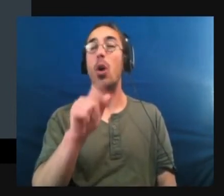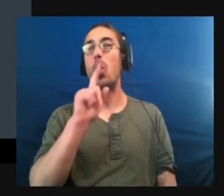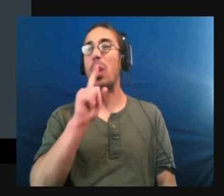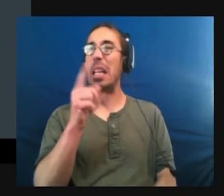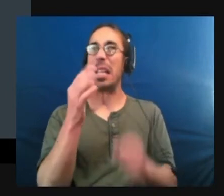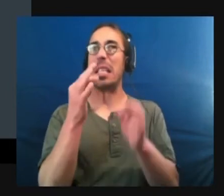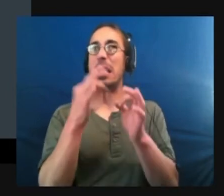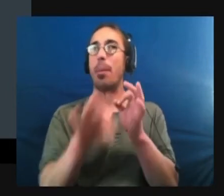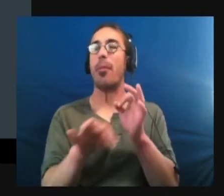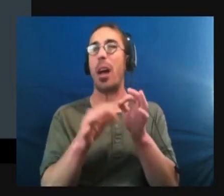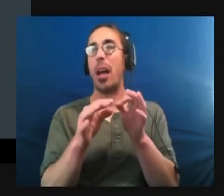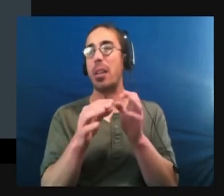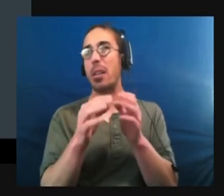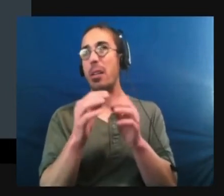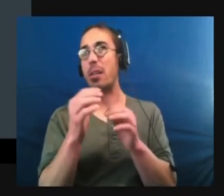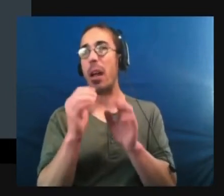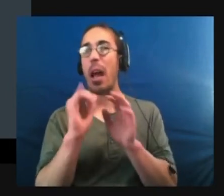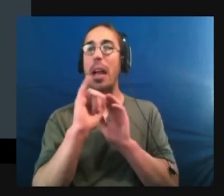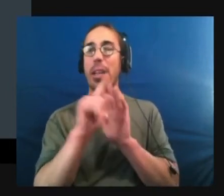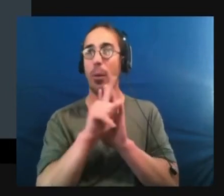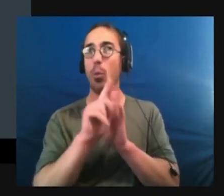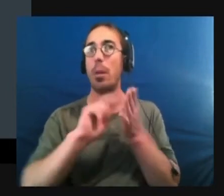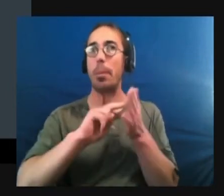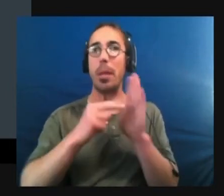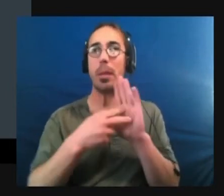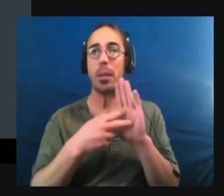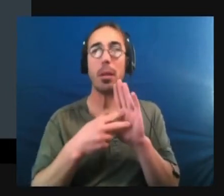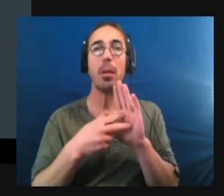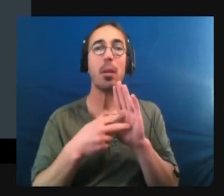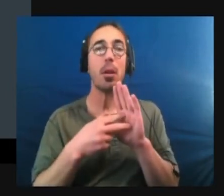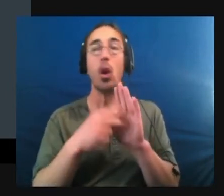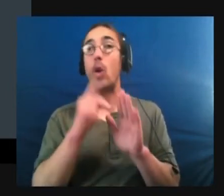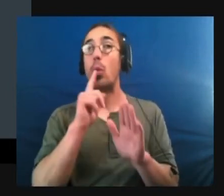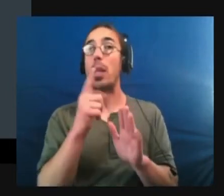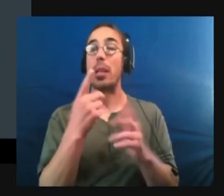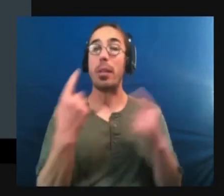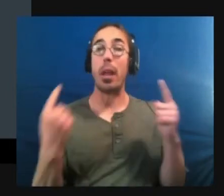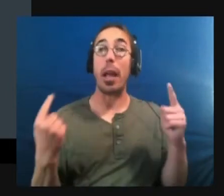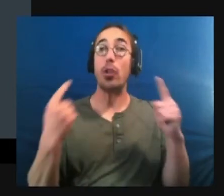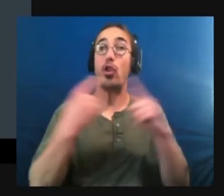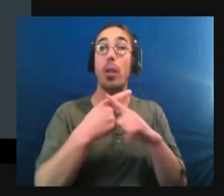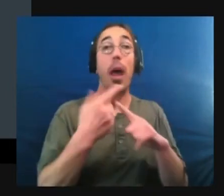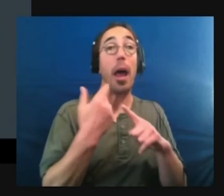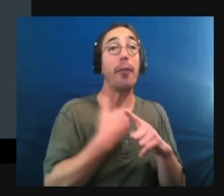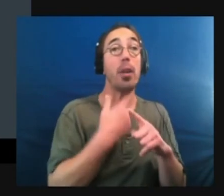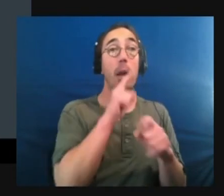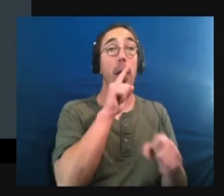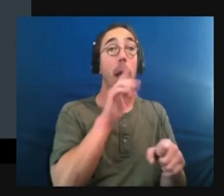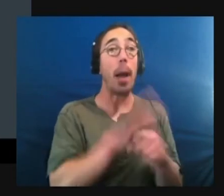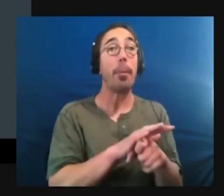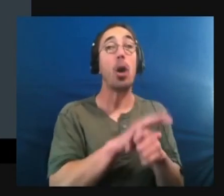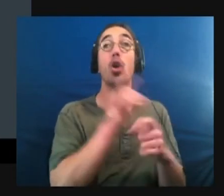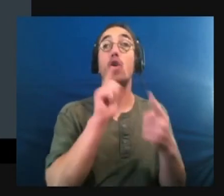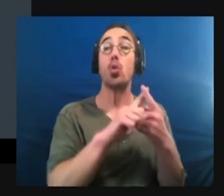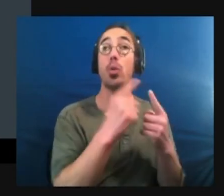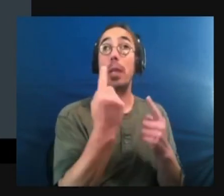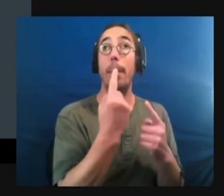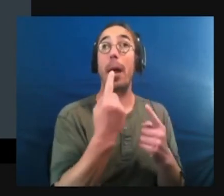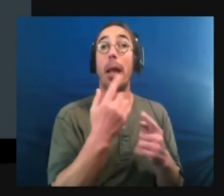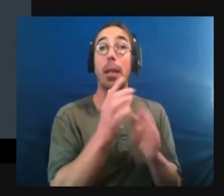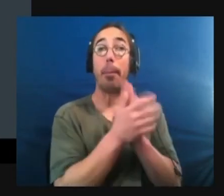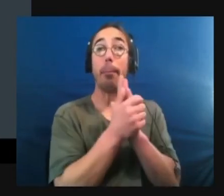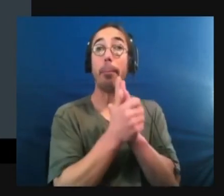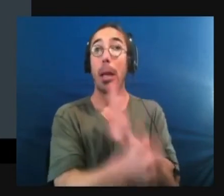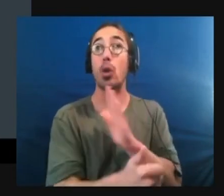simplified identity and said that it was really the intersection of having a commitment to something and the ability to